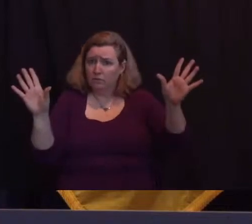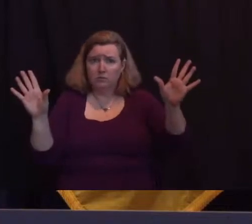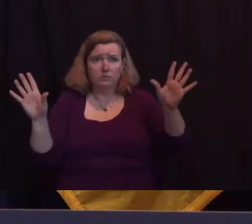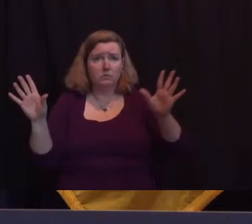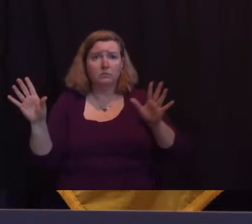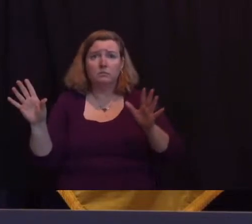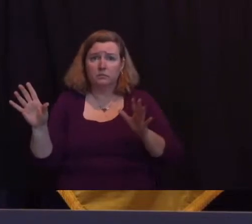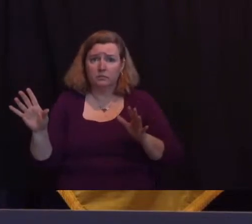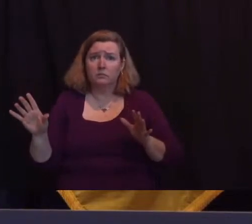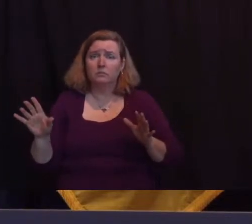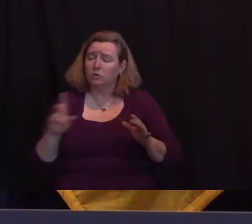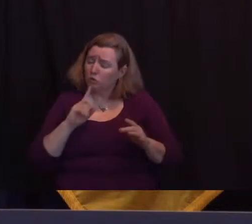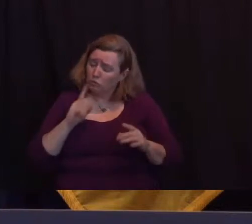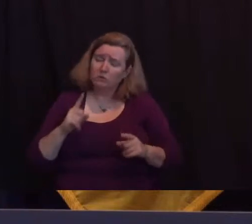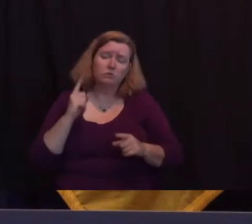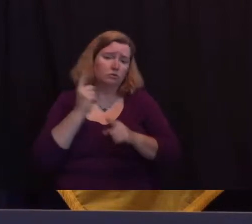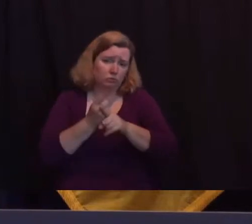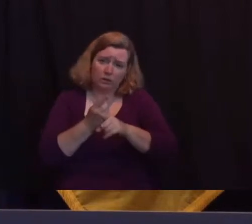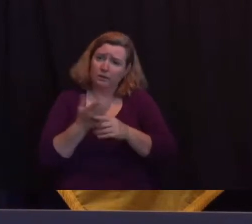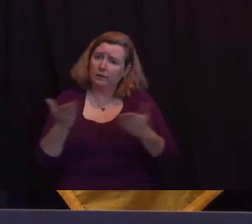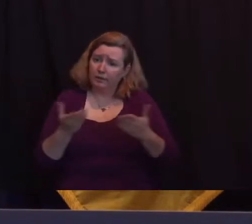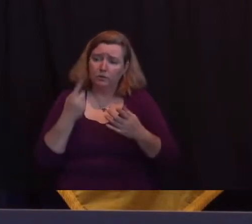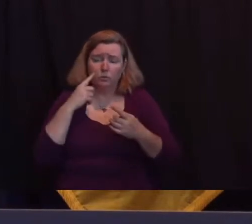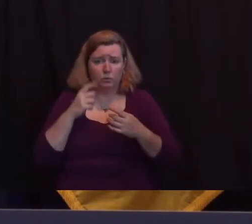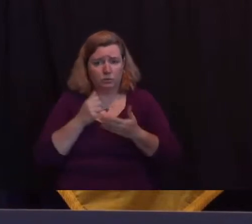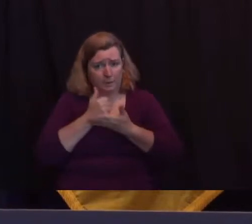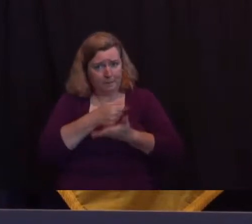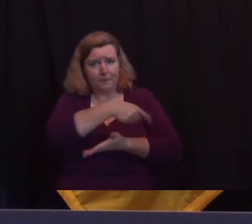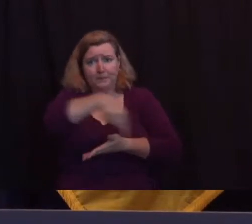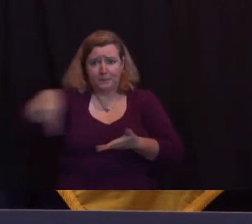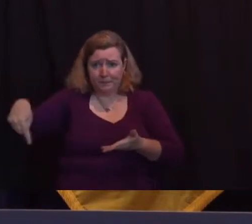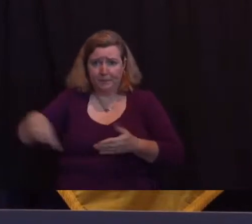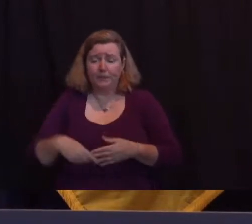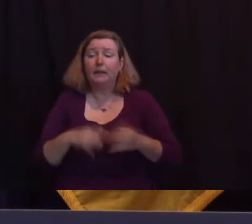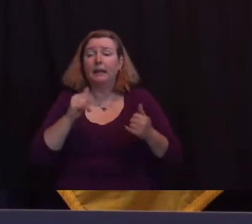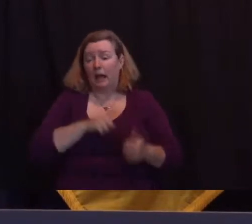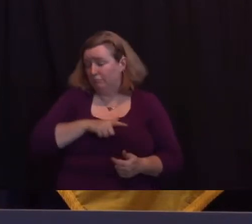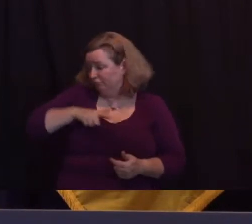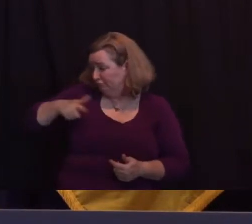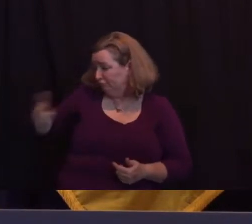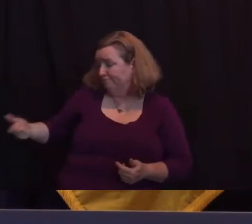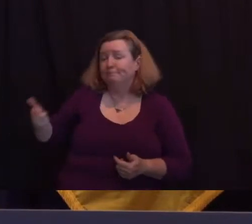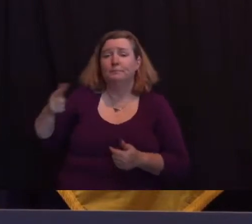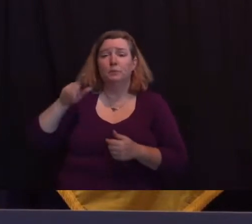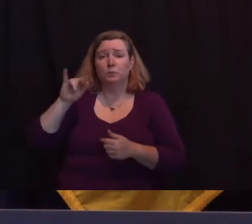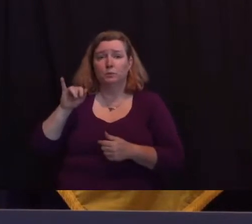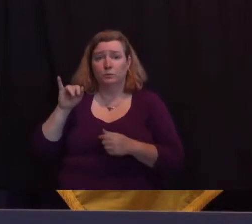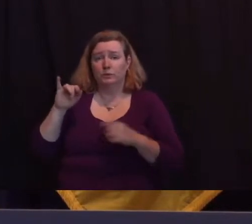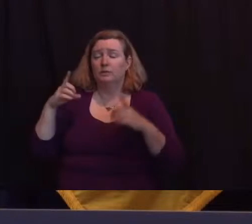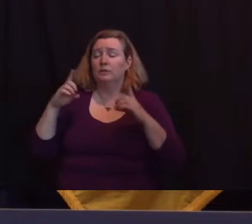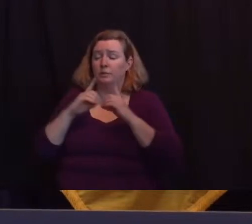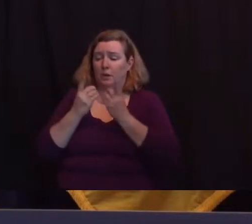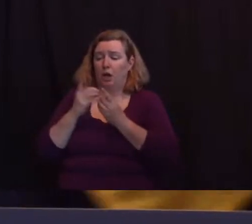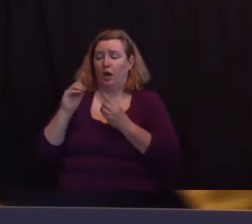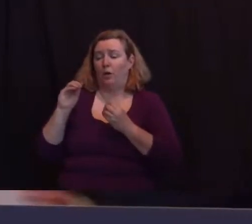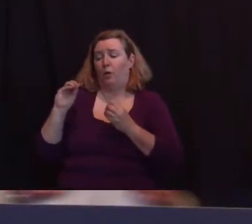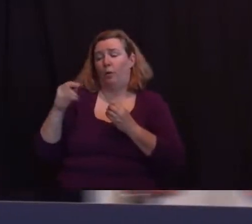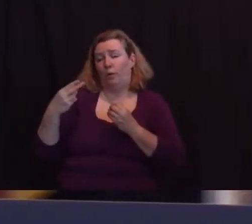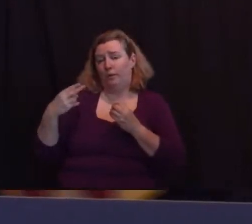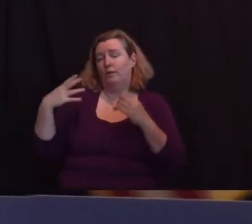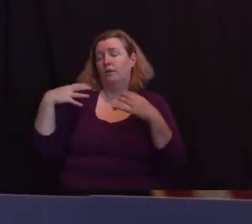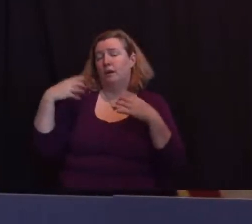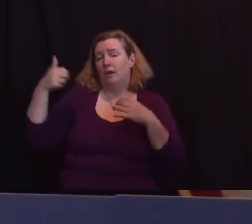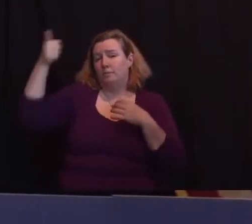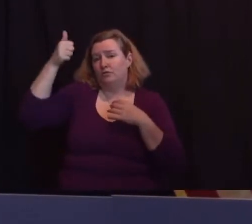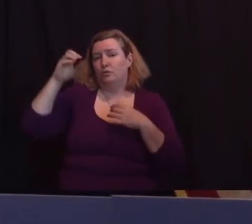do. With that, please help me welcome the woman who needs no introduction, the Commissioner of the Department of Health, Judy Persichilli. Thank you, Governor,